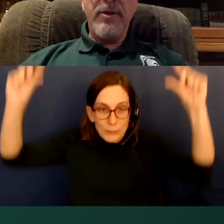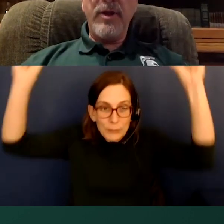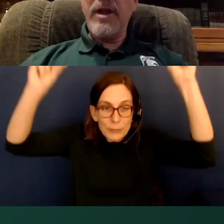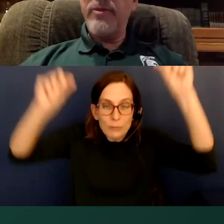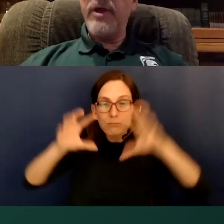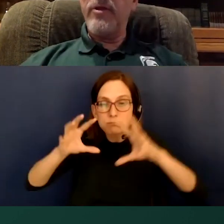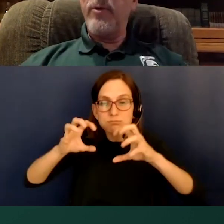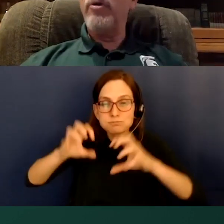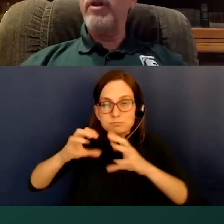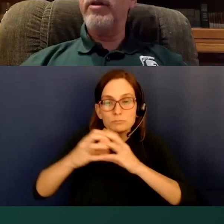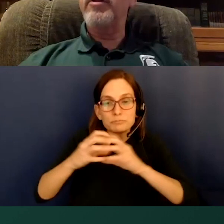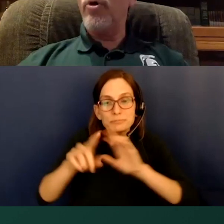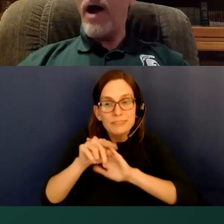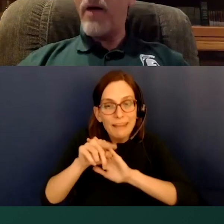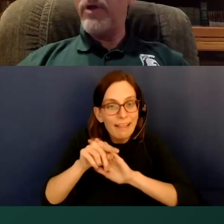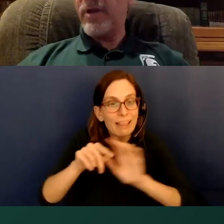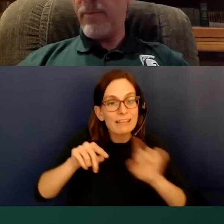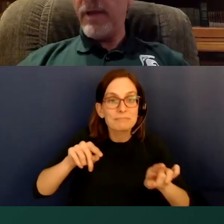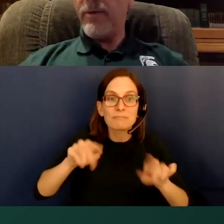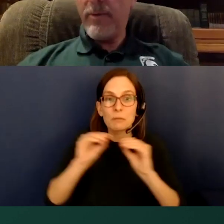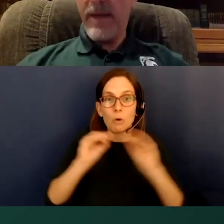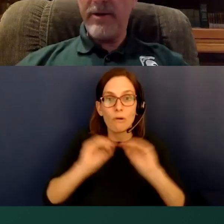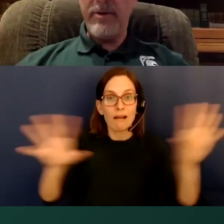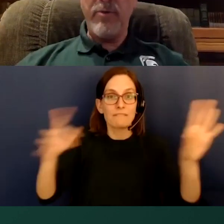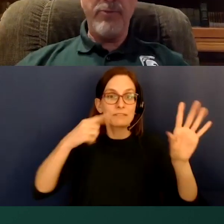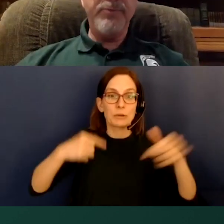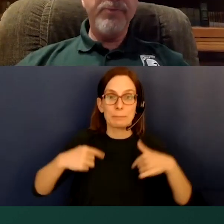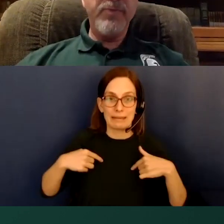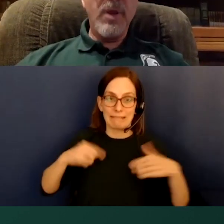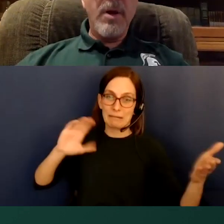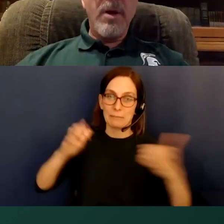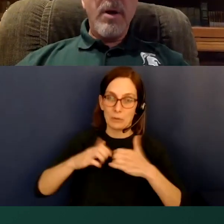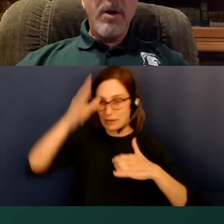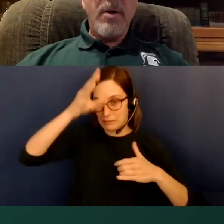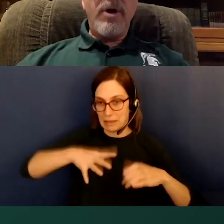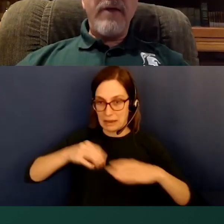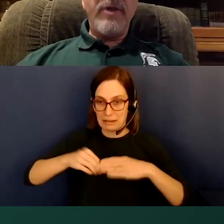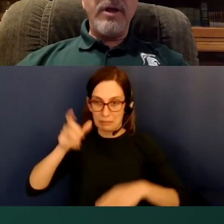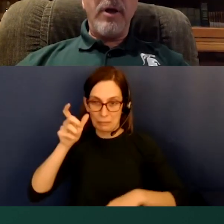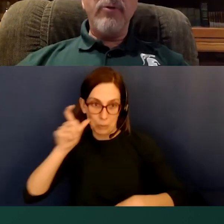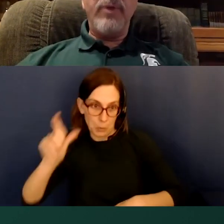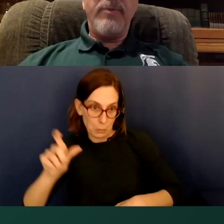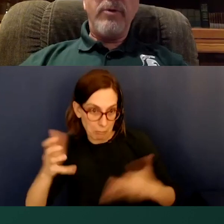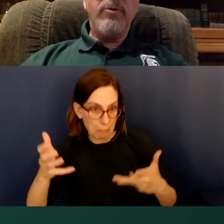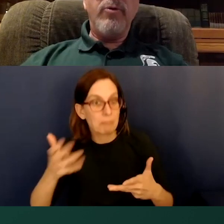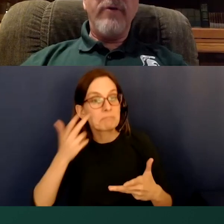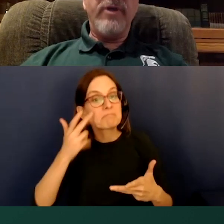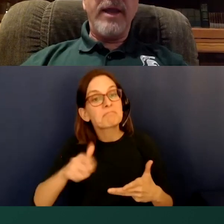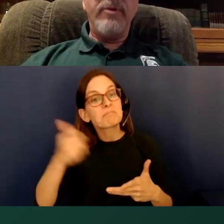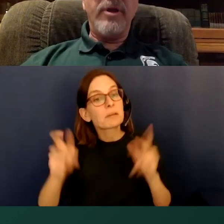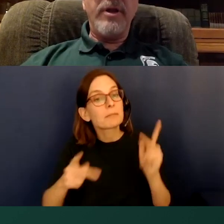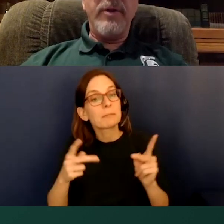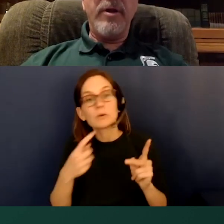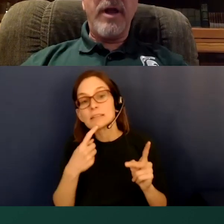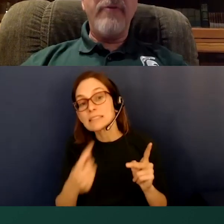tail. This, I think, this is more obvious to me than the man in the moon. But I've seen other people who have